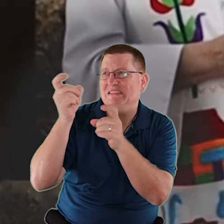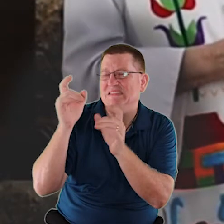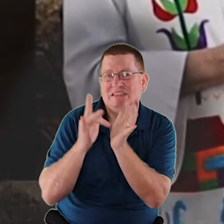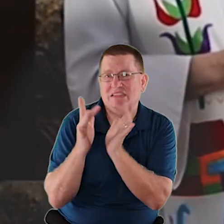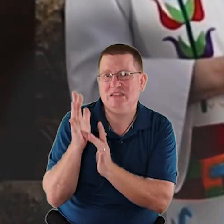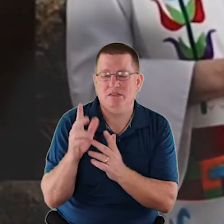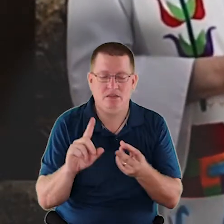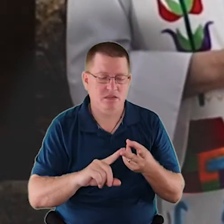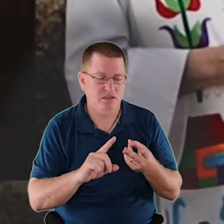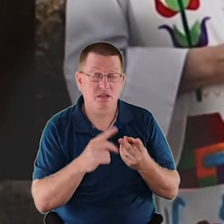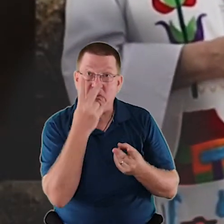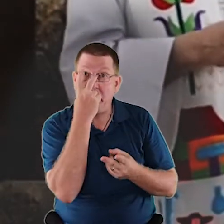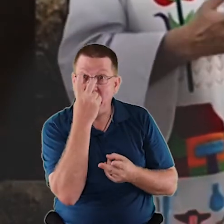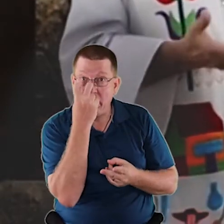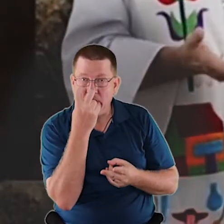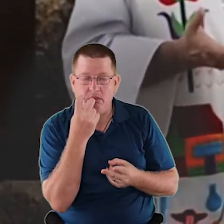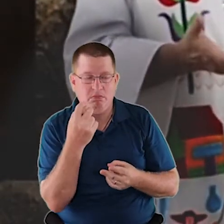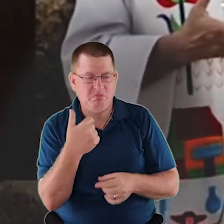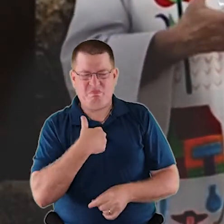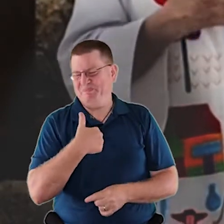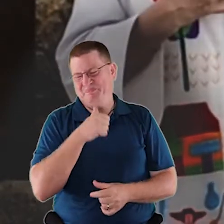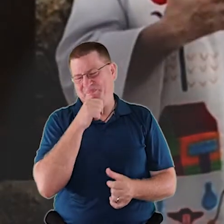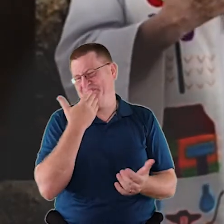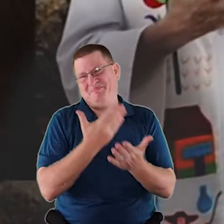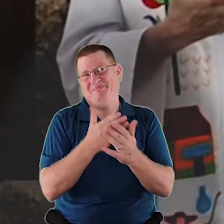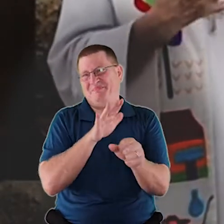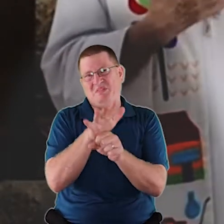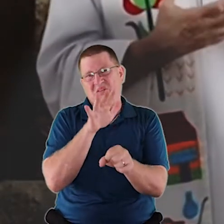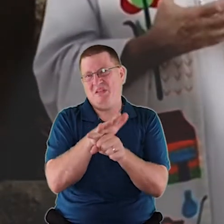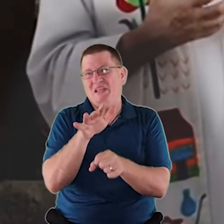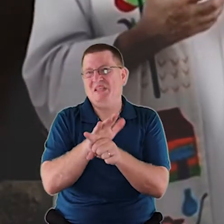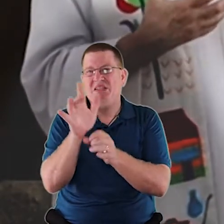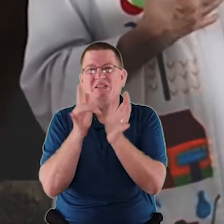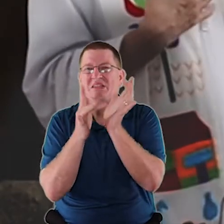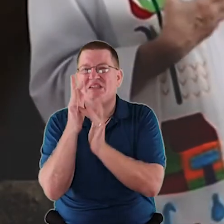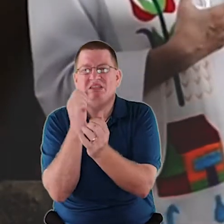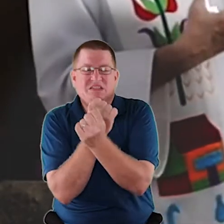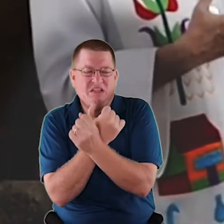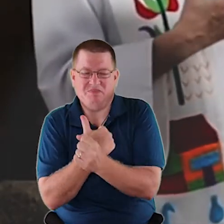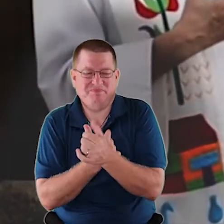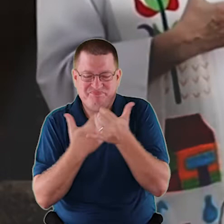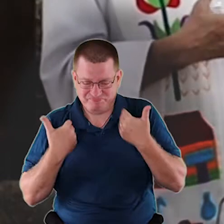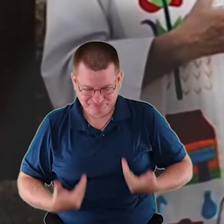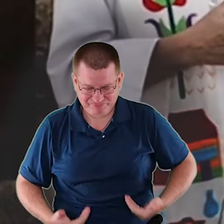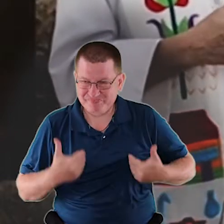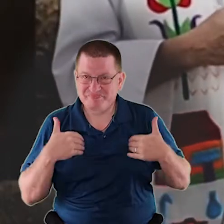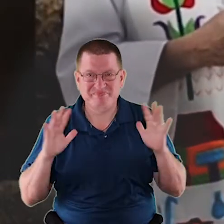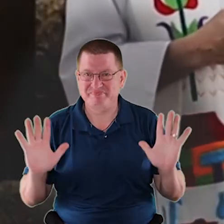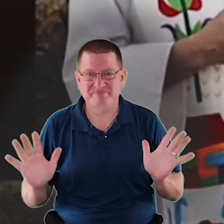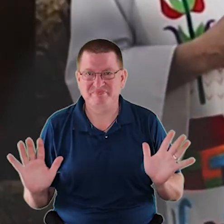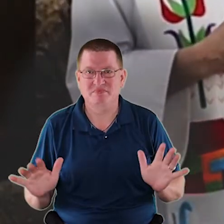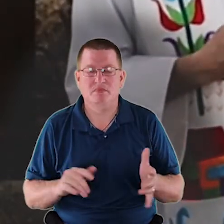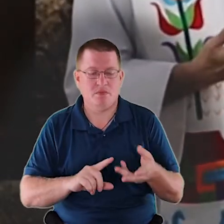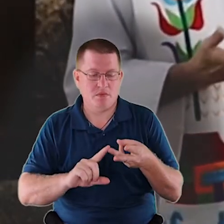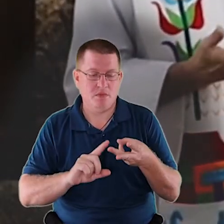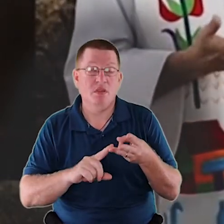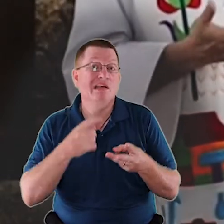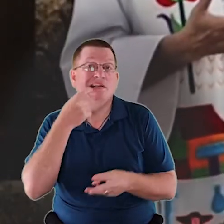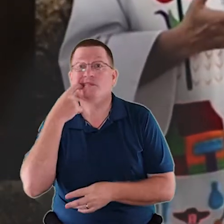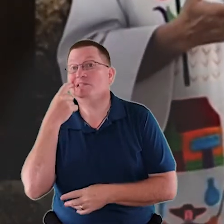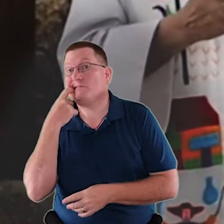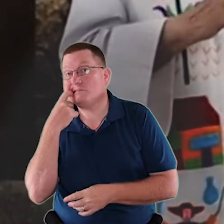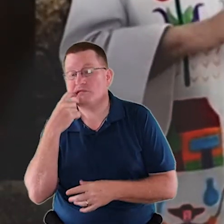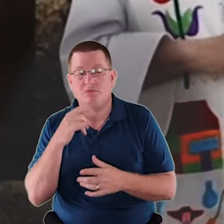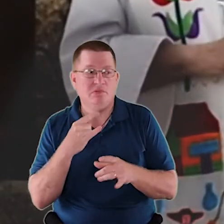Jesus. Doubt, believing we aren't good enough for Jesus to love just the way we are.